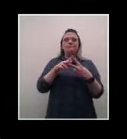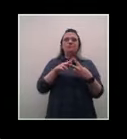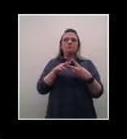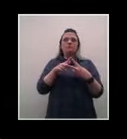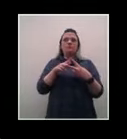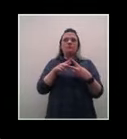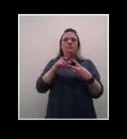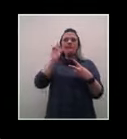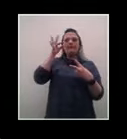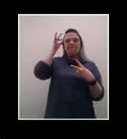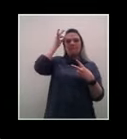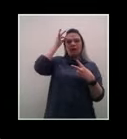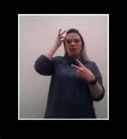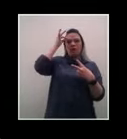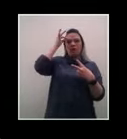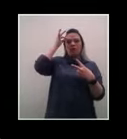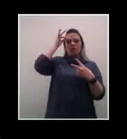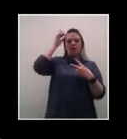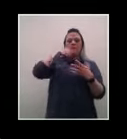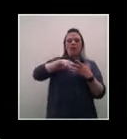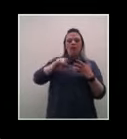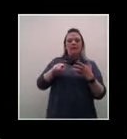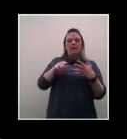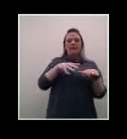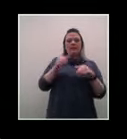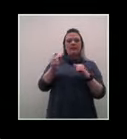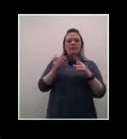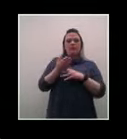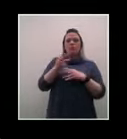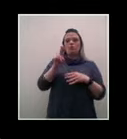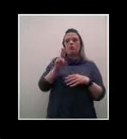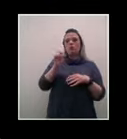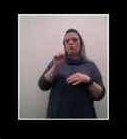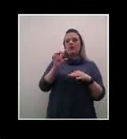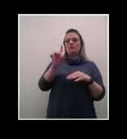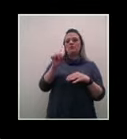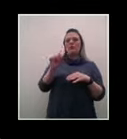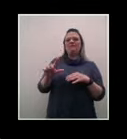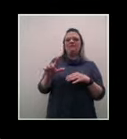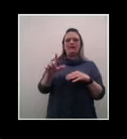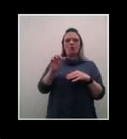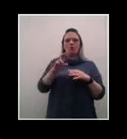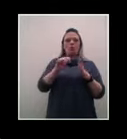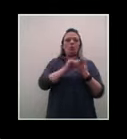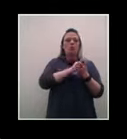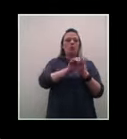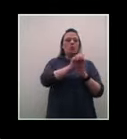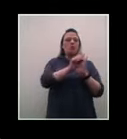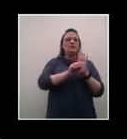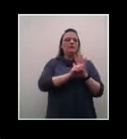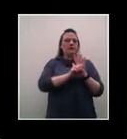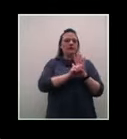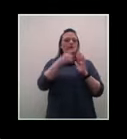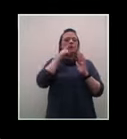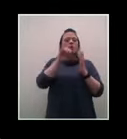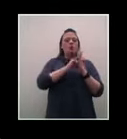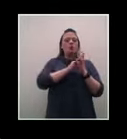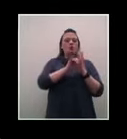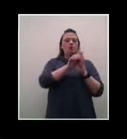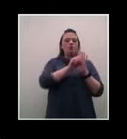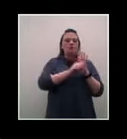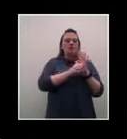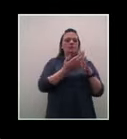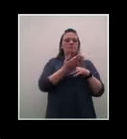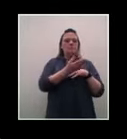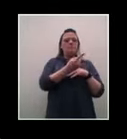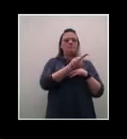the federal paid leave through the U.S. Department of Labor, or the New York State paid leave for the New York State through New